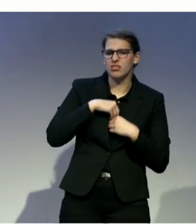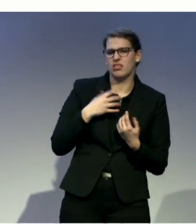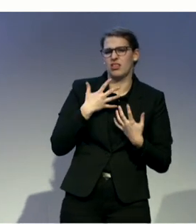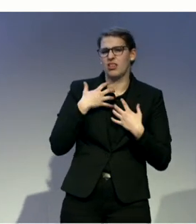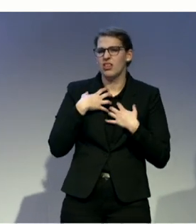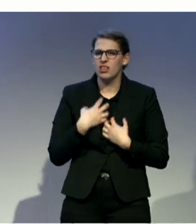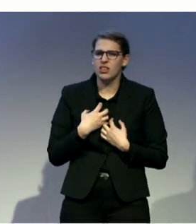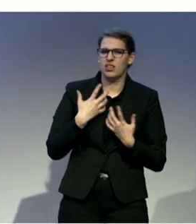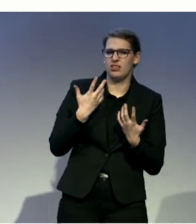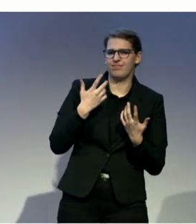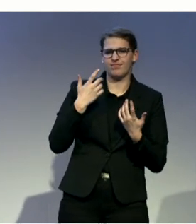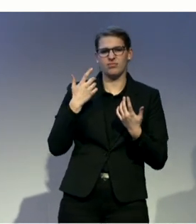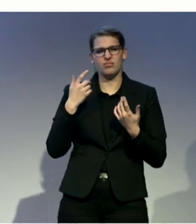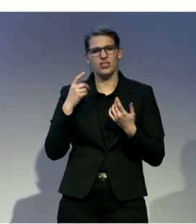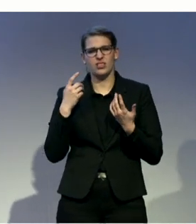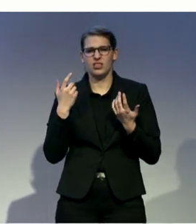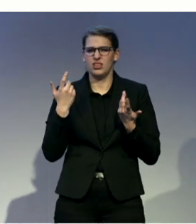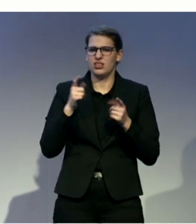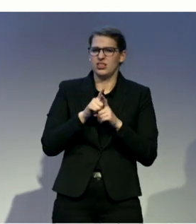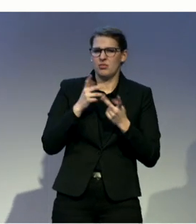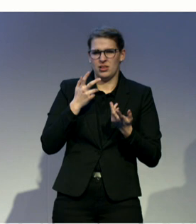love themselves.